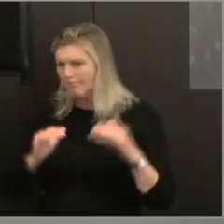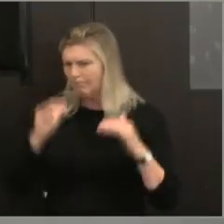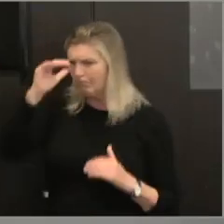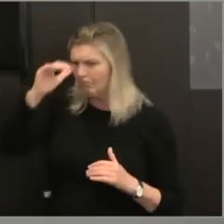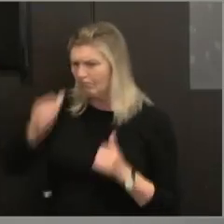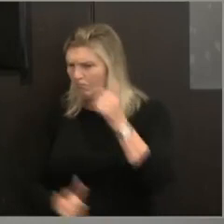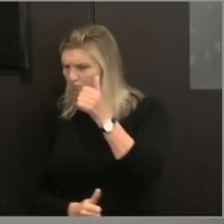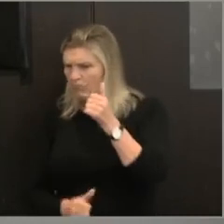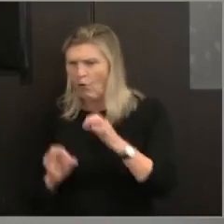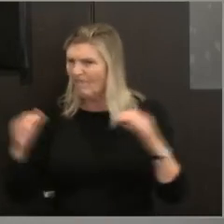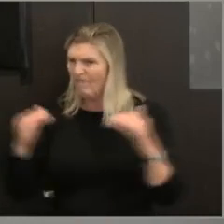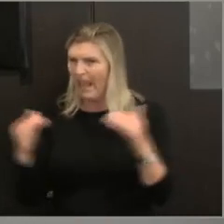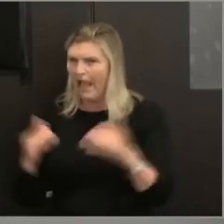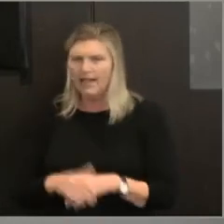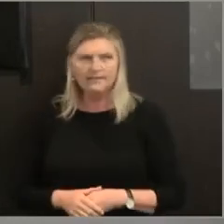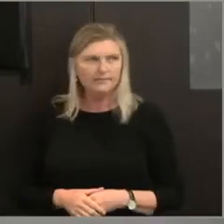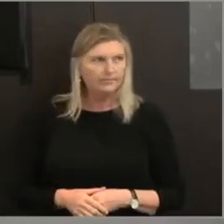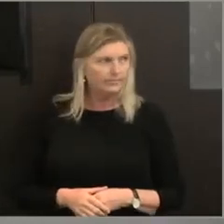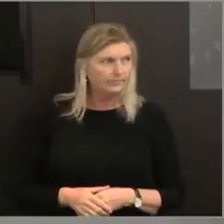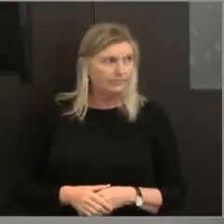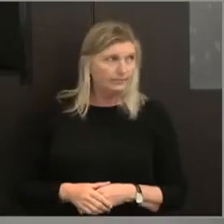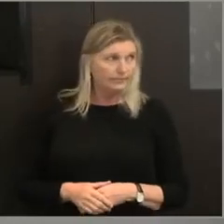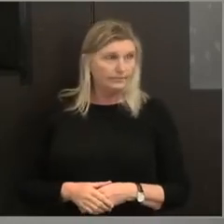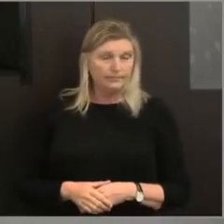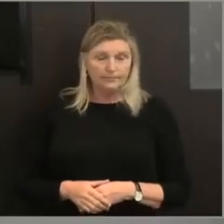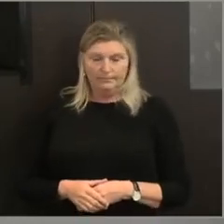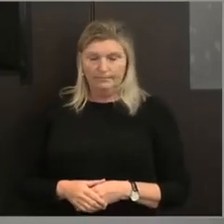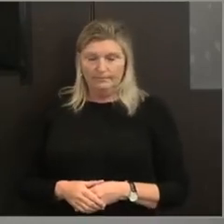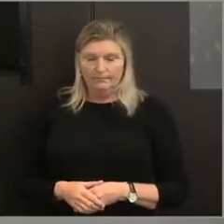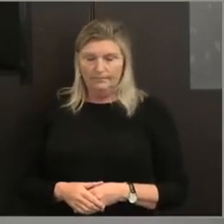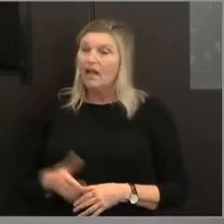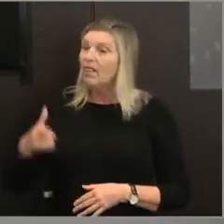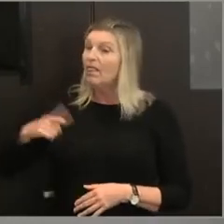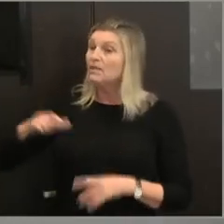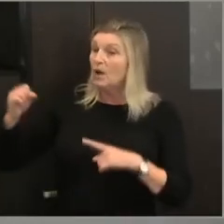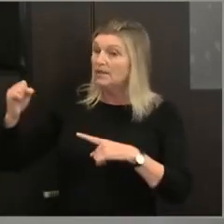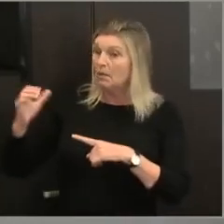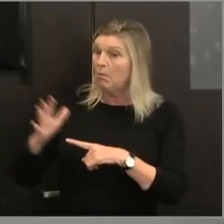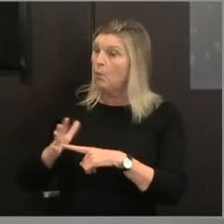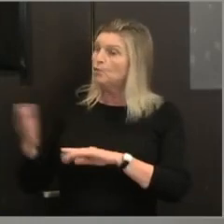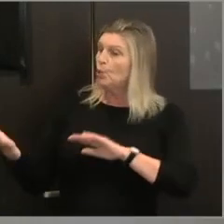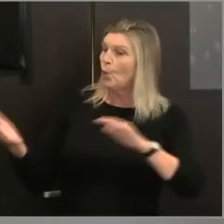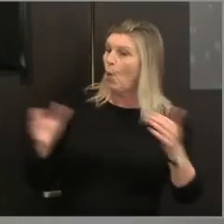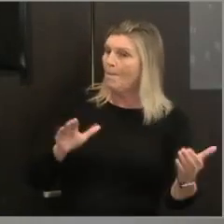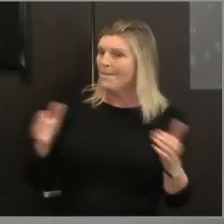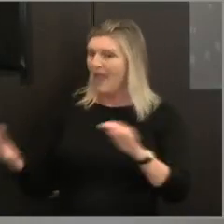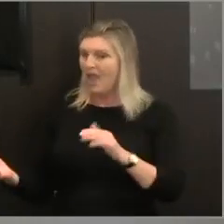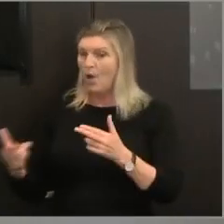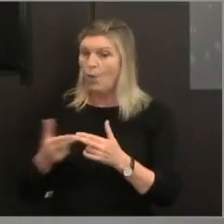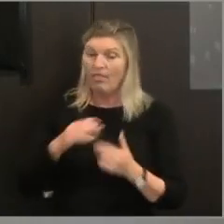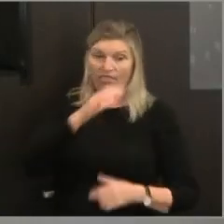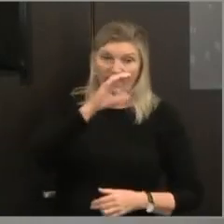And if I can just interpolate here, that is why it was important to us to make those comparisons with